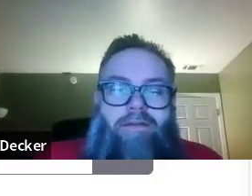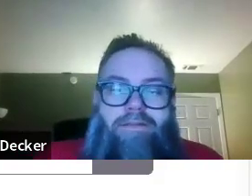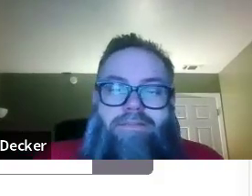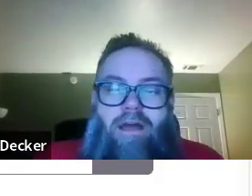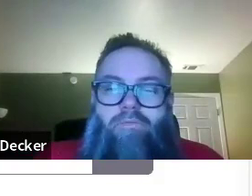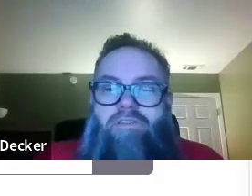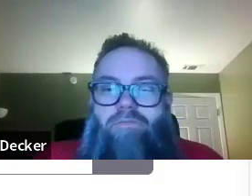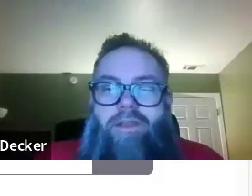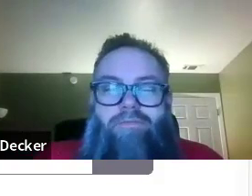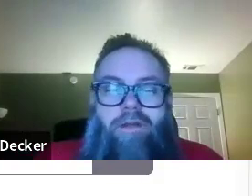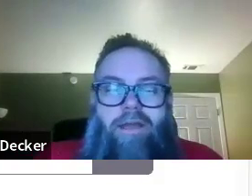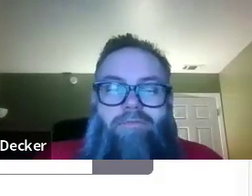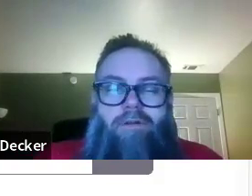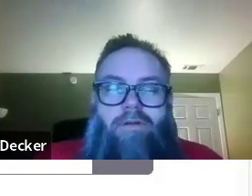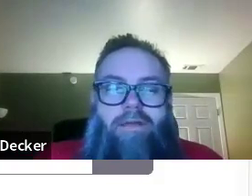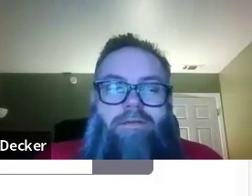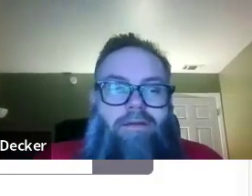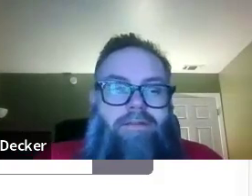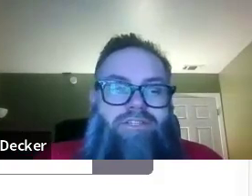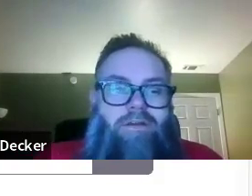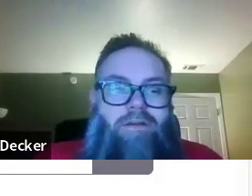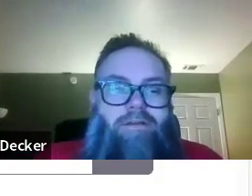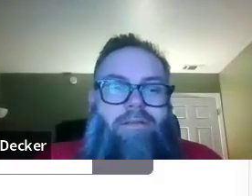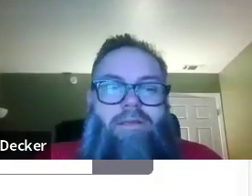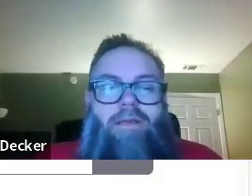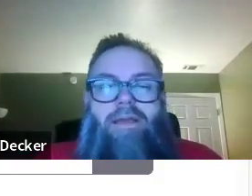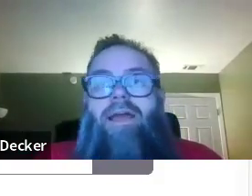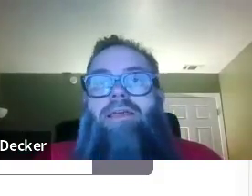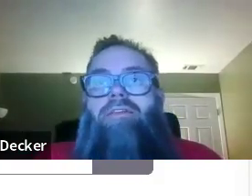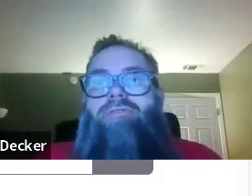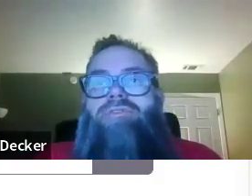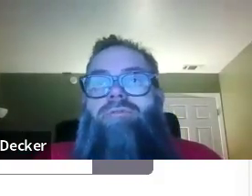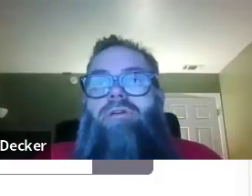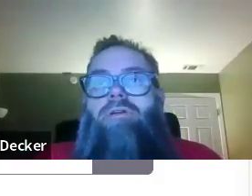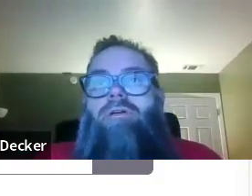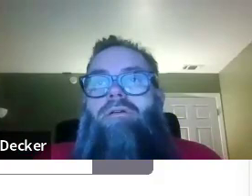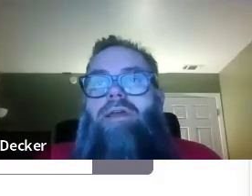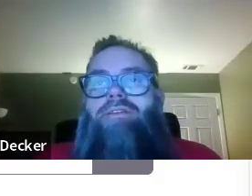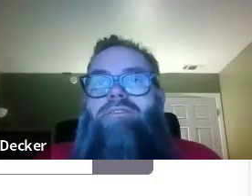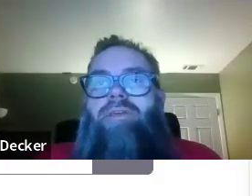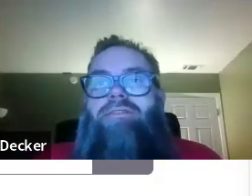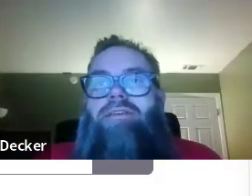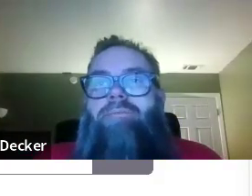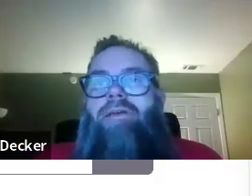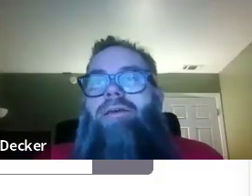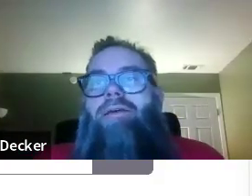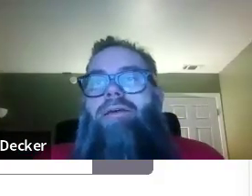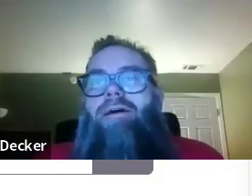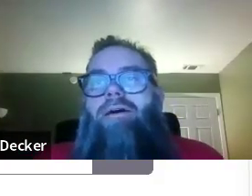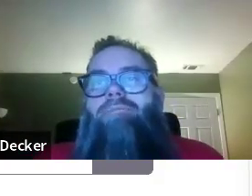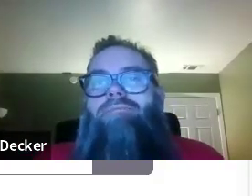finally, oh my goodness, Scott, we have been waiting forever, and Alicia and Kylie, the folks from our HCBS